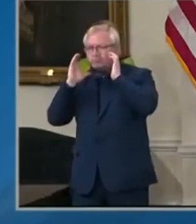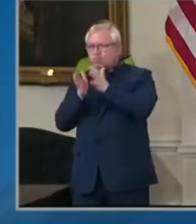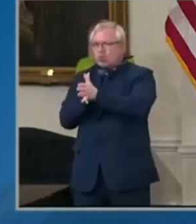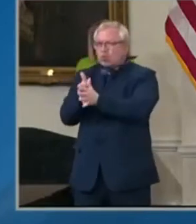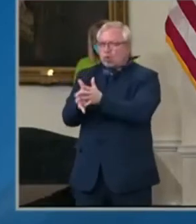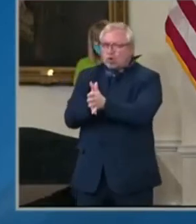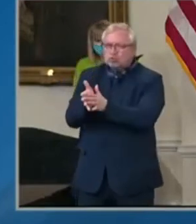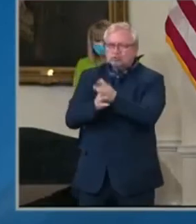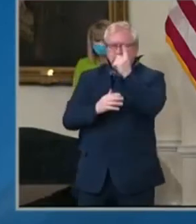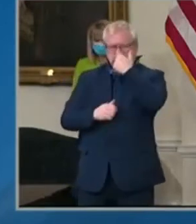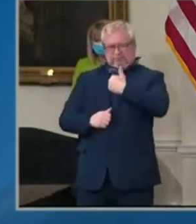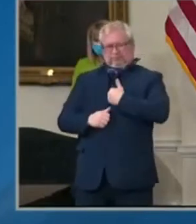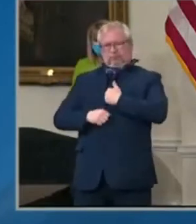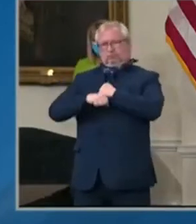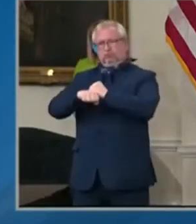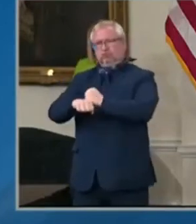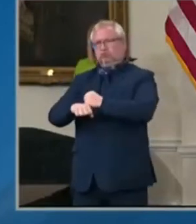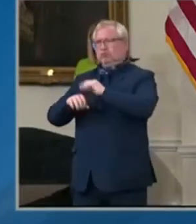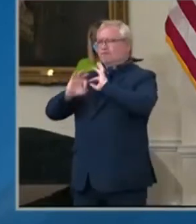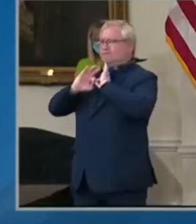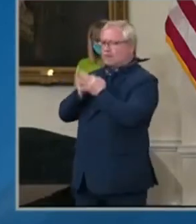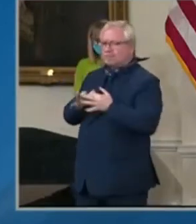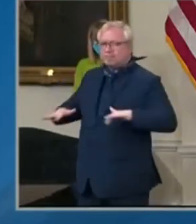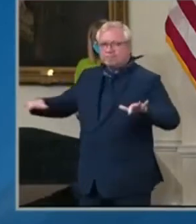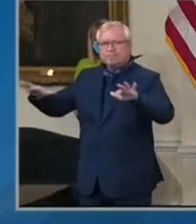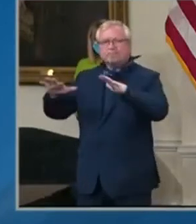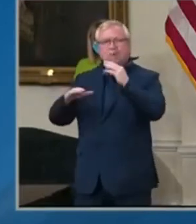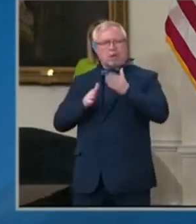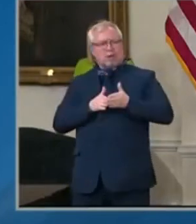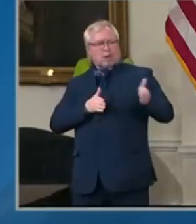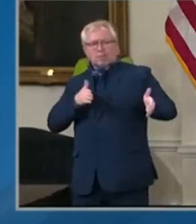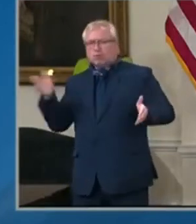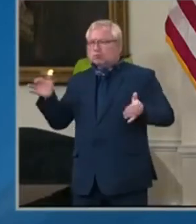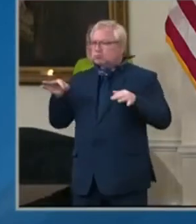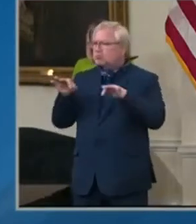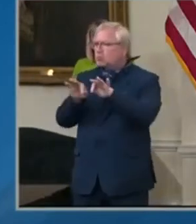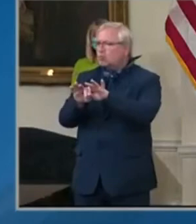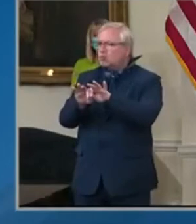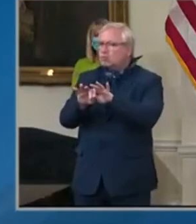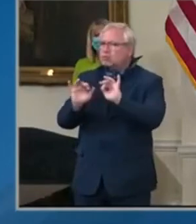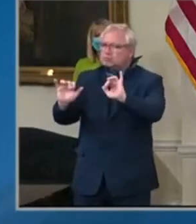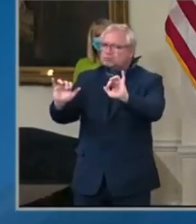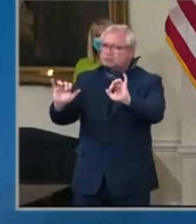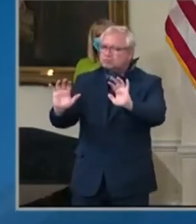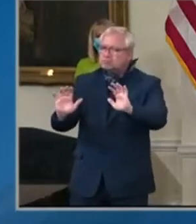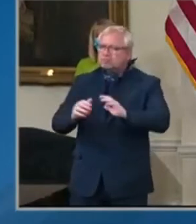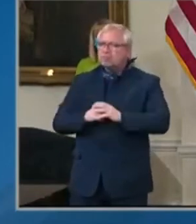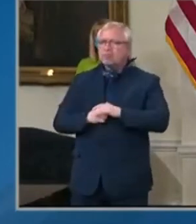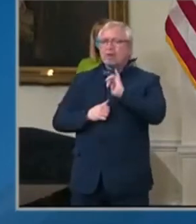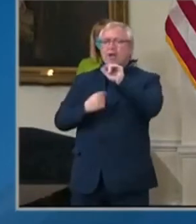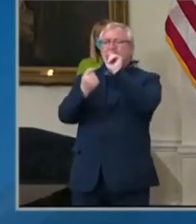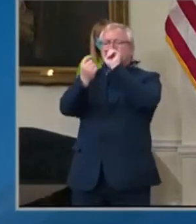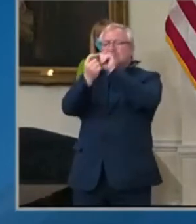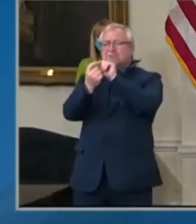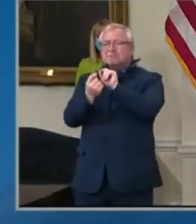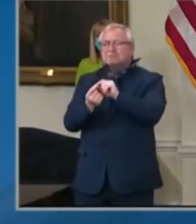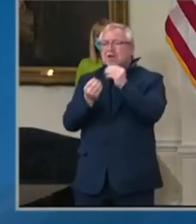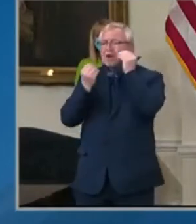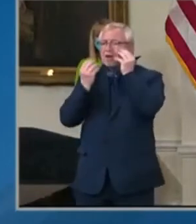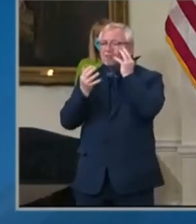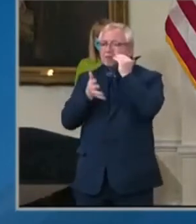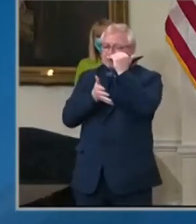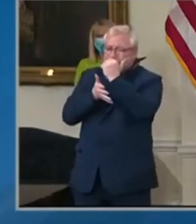families, and their fellow Marylanders. The full details of our Maryland Strong Roadmap to